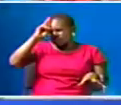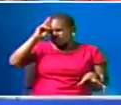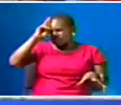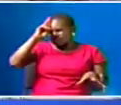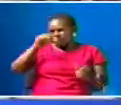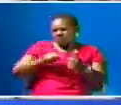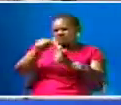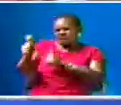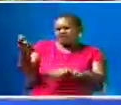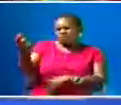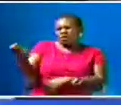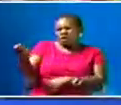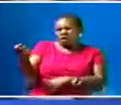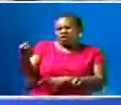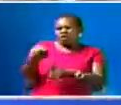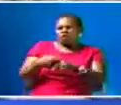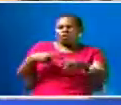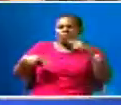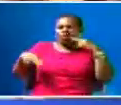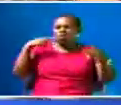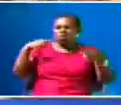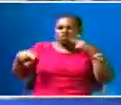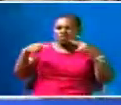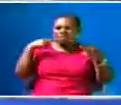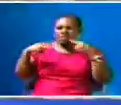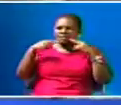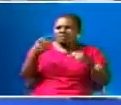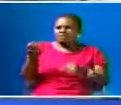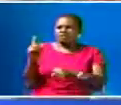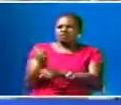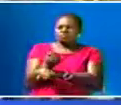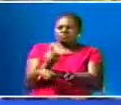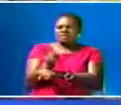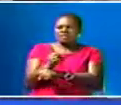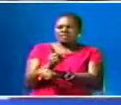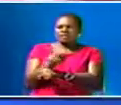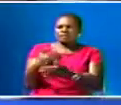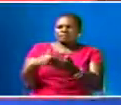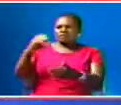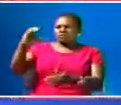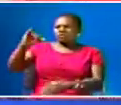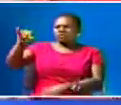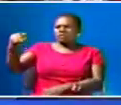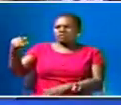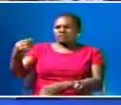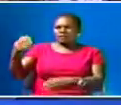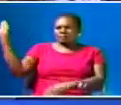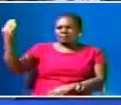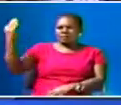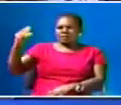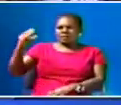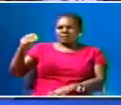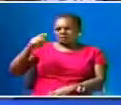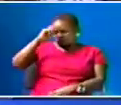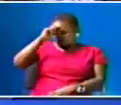is just a stone throw distance from the hotel, just minutes before the Chief Justice stepped out to address them. The judiciary